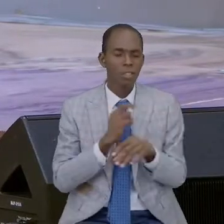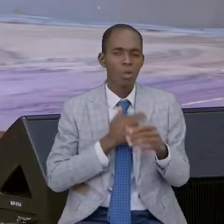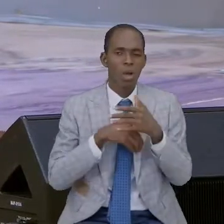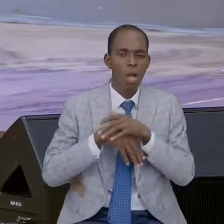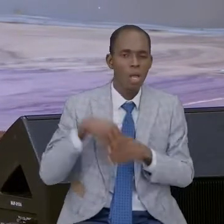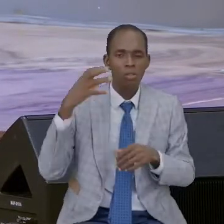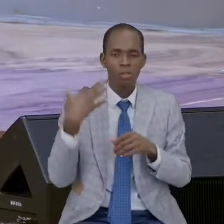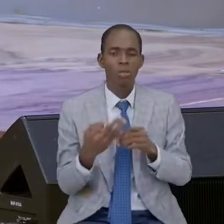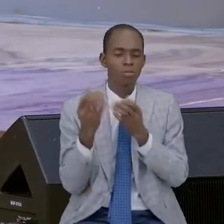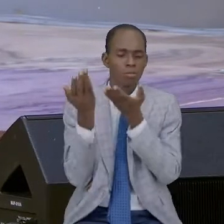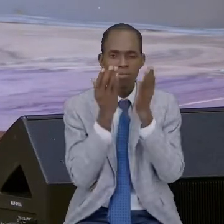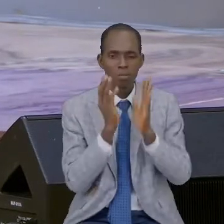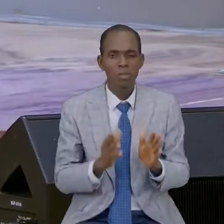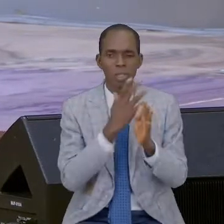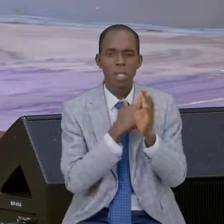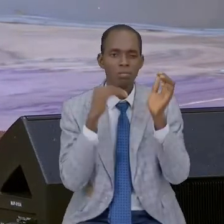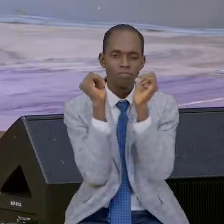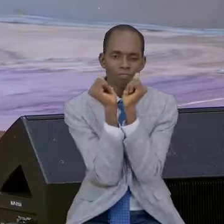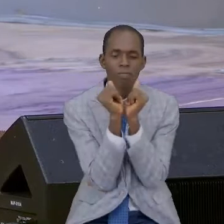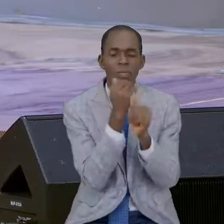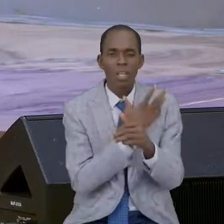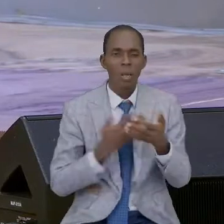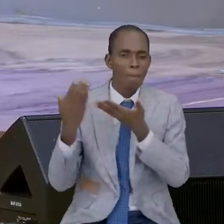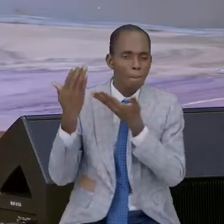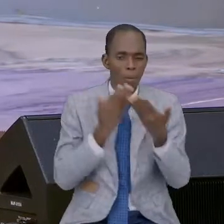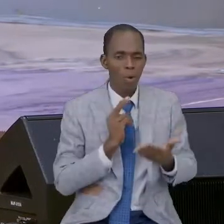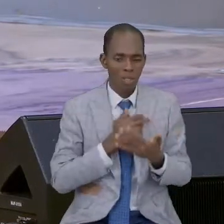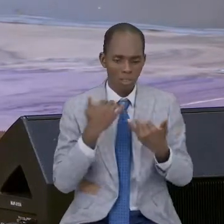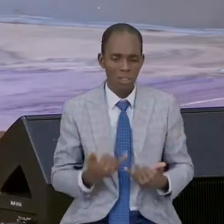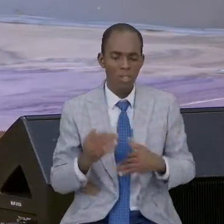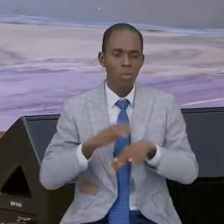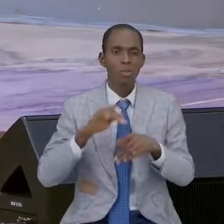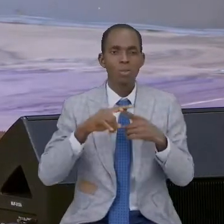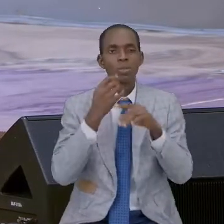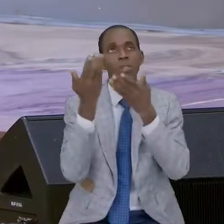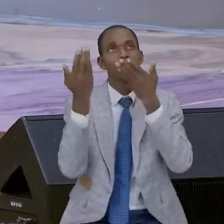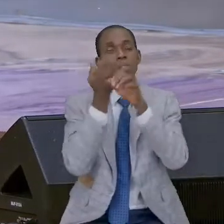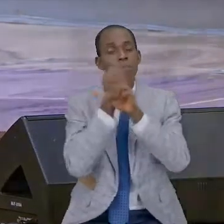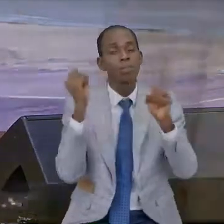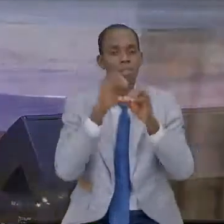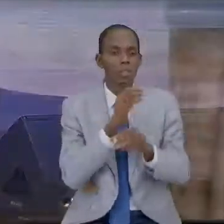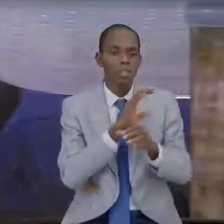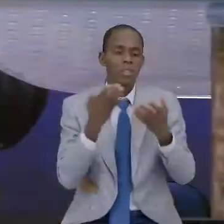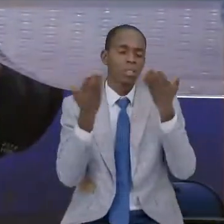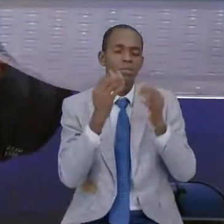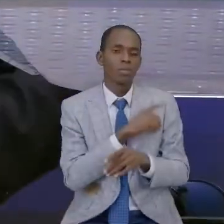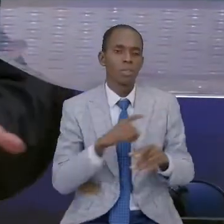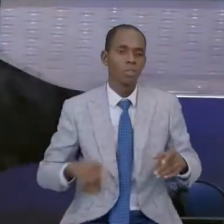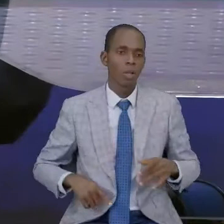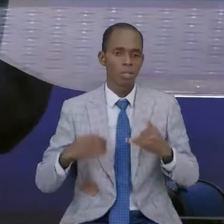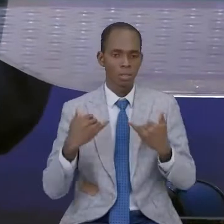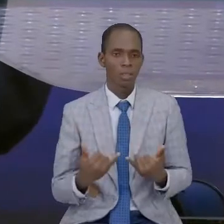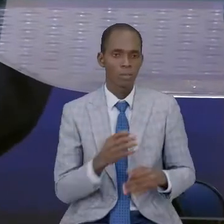servitude, out of slavery, and has brought us to salvation in the service of the Lord. Now Christ is our example,